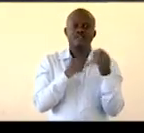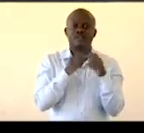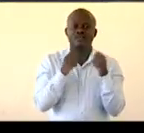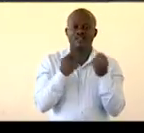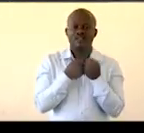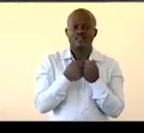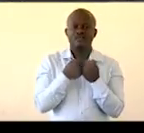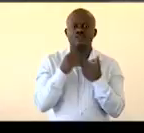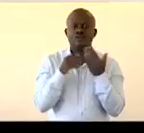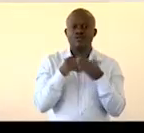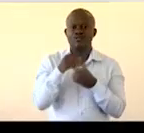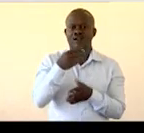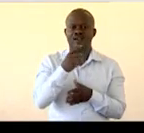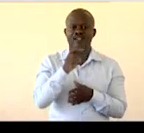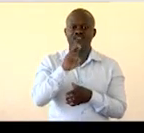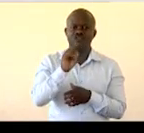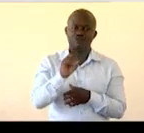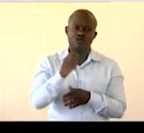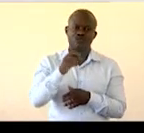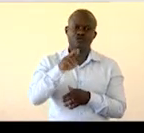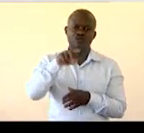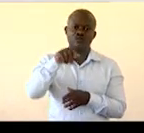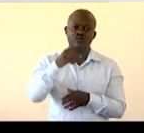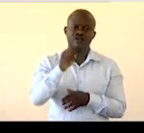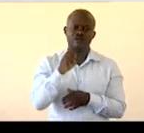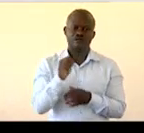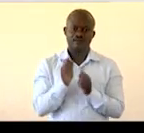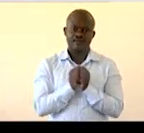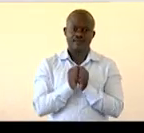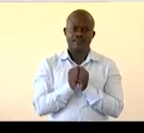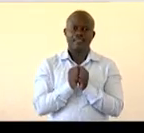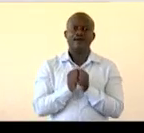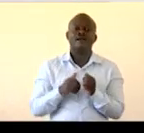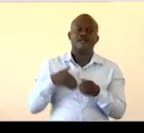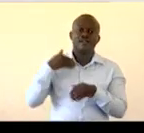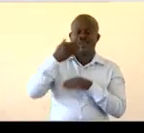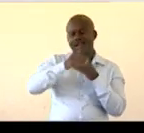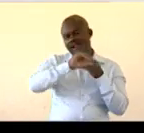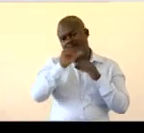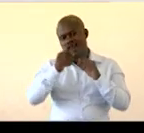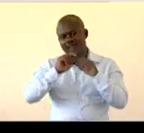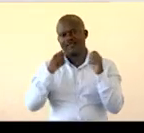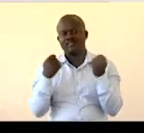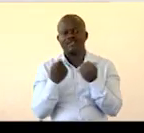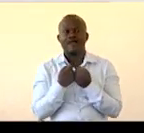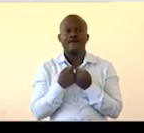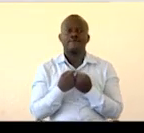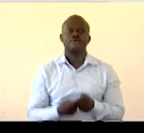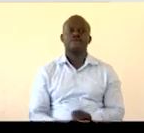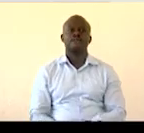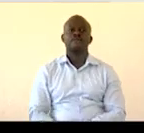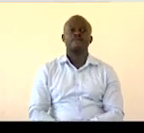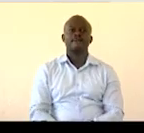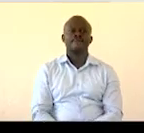called hydrotropism. Then another type